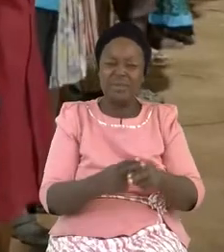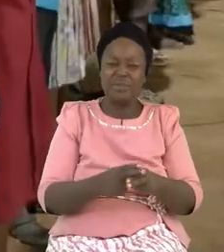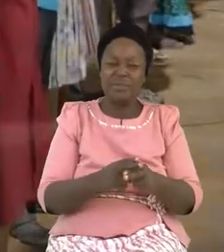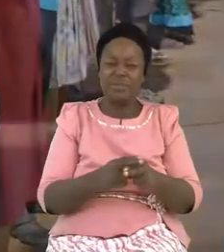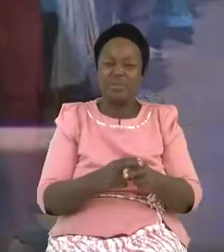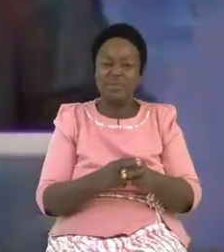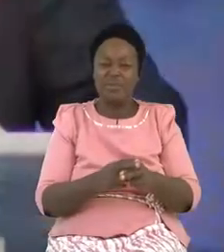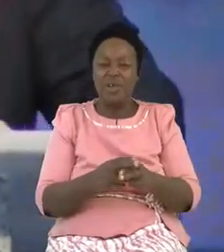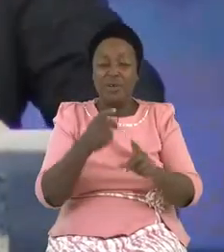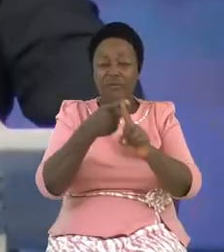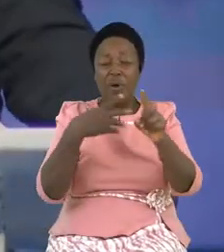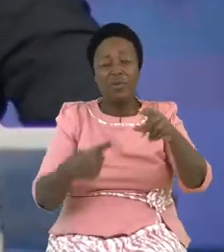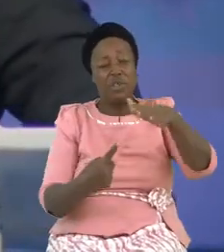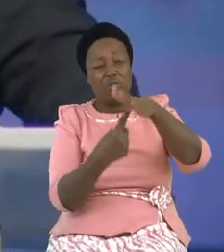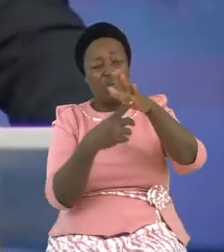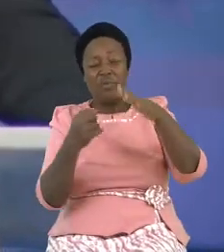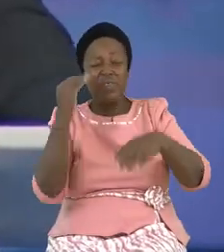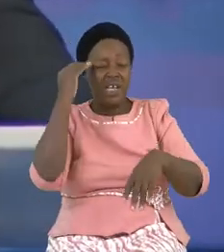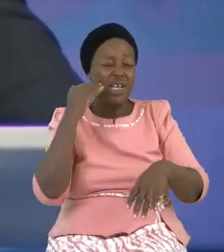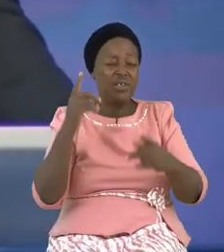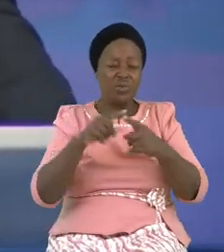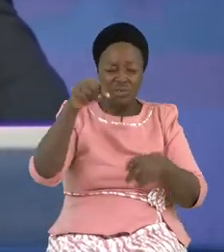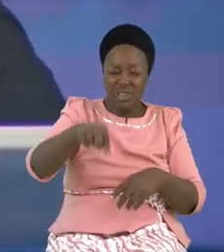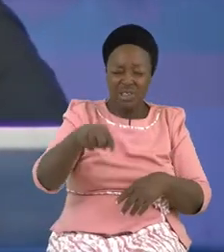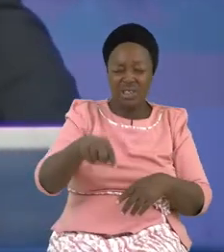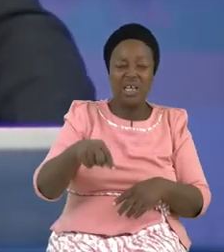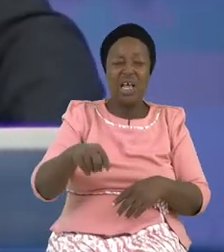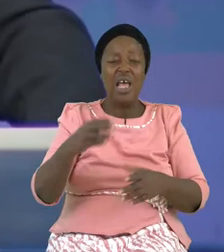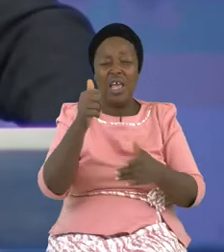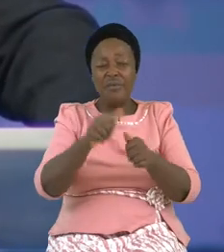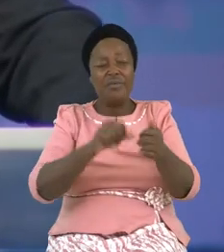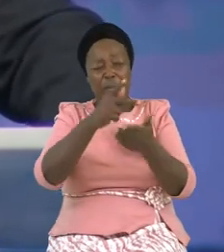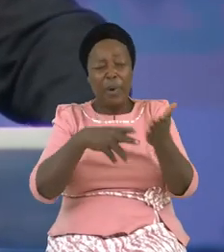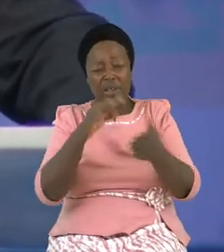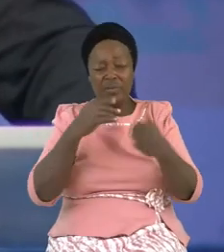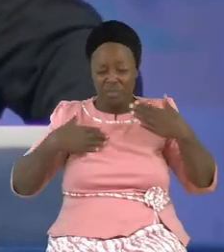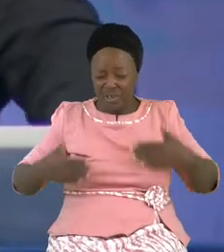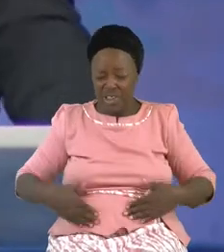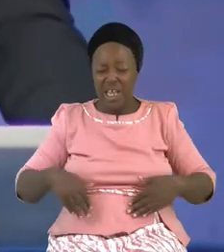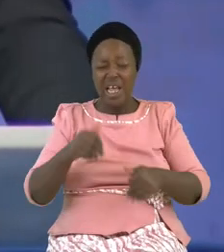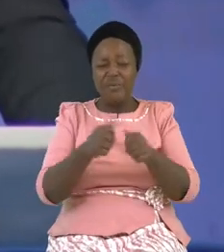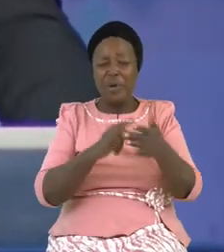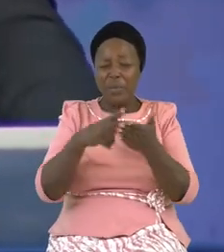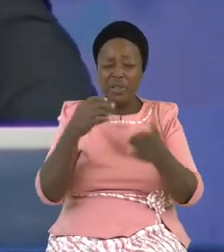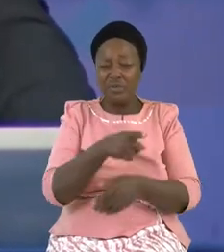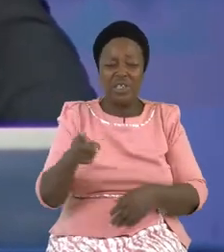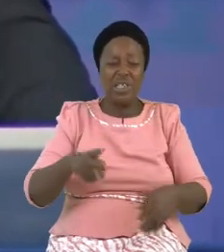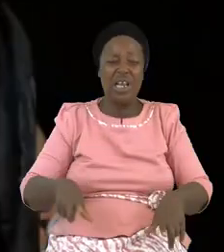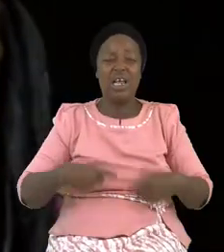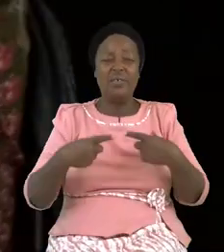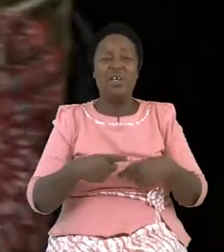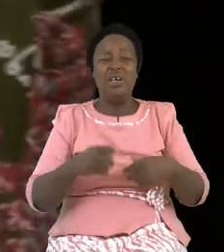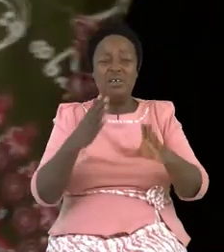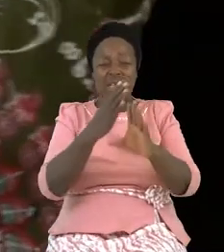the top of the head to the tip of the toe, every part of their body, every part of their lives, receive the miracle touch